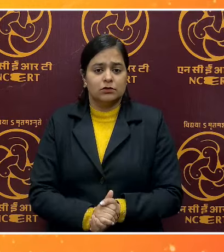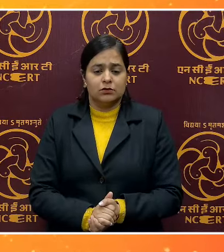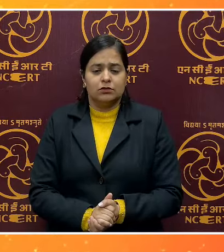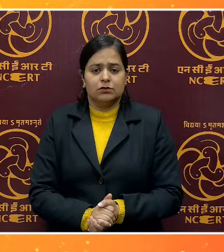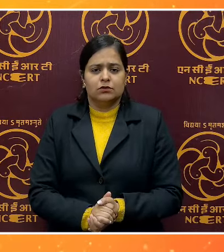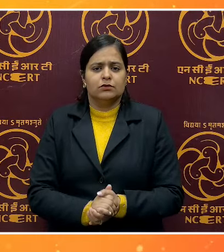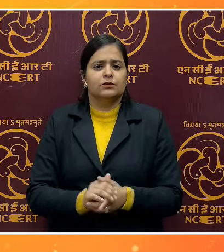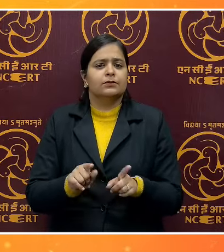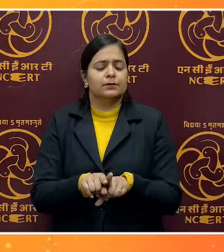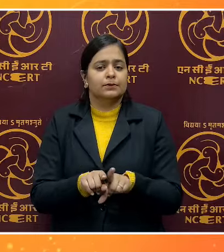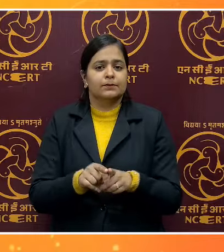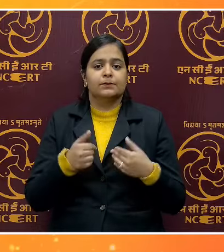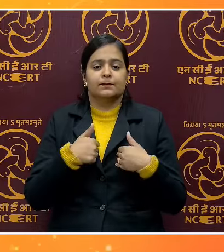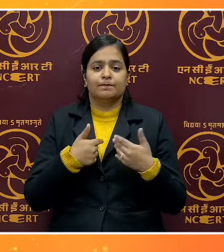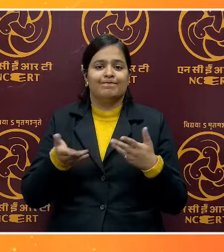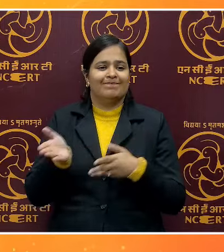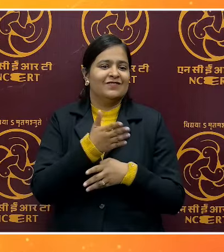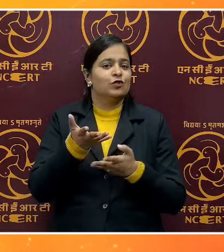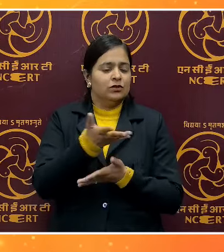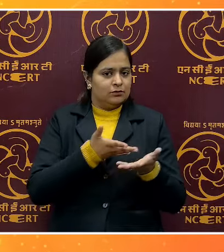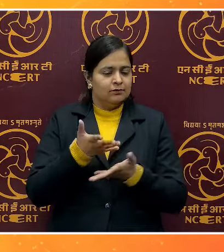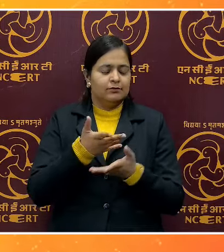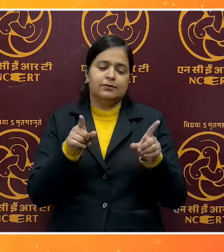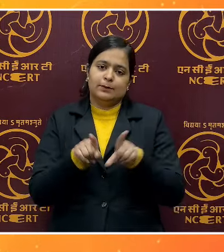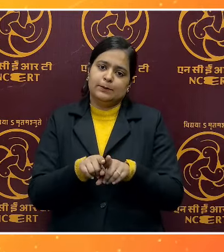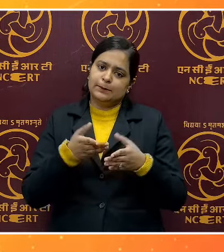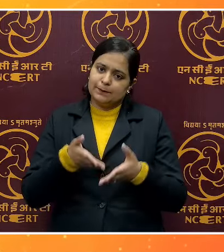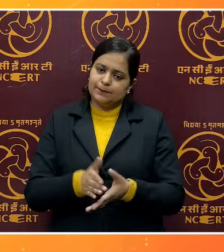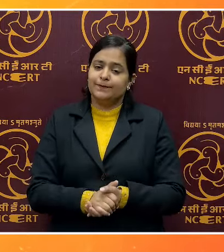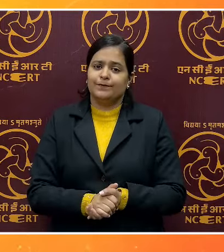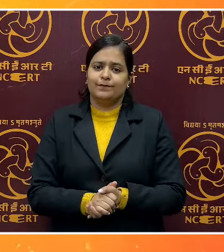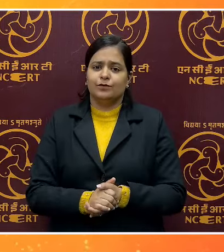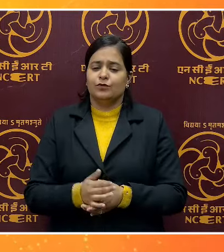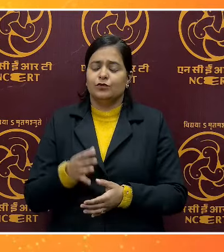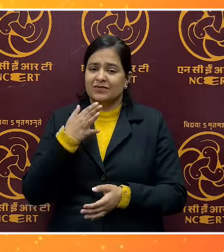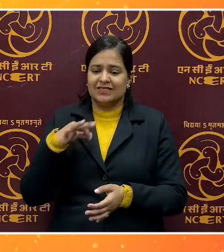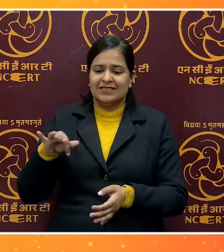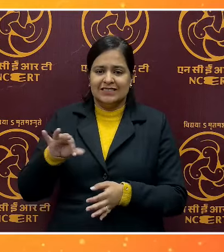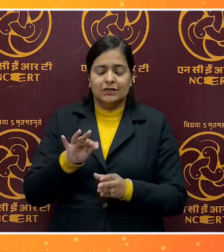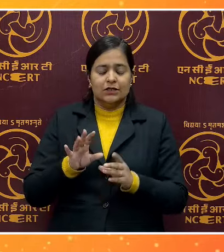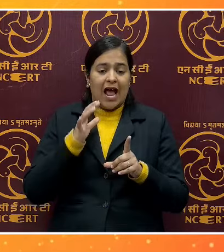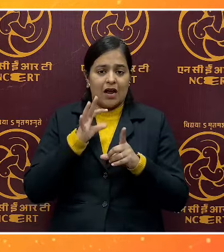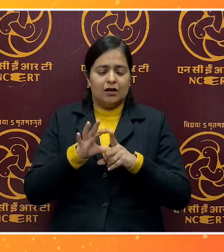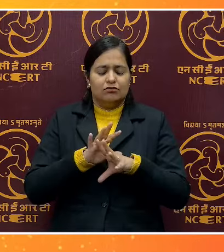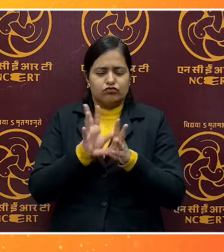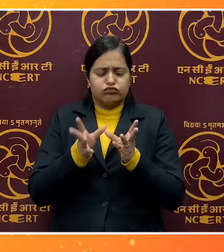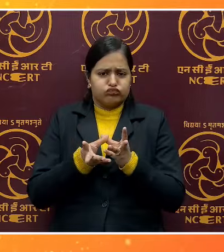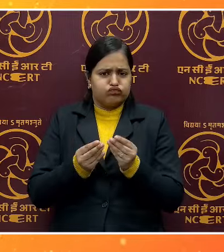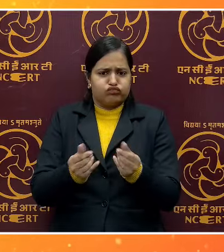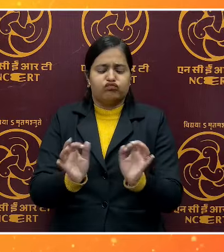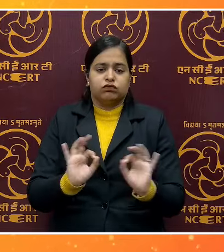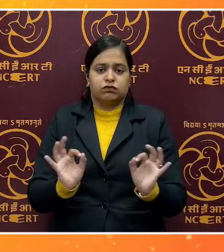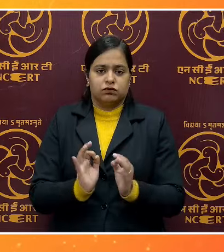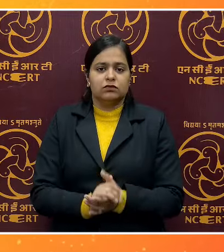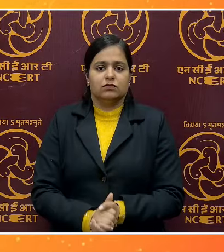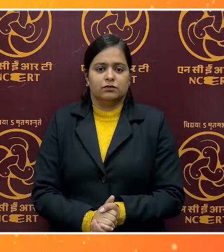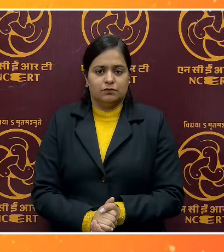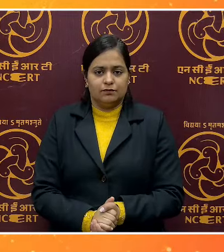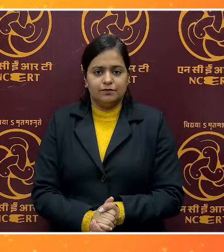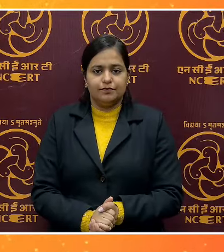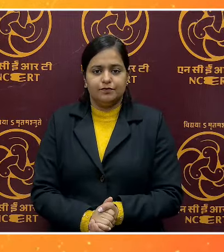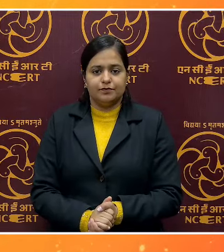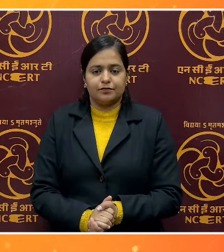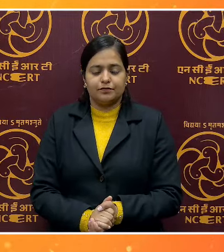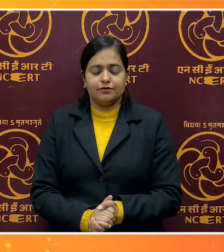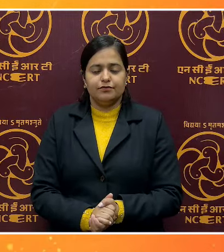we have just discussed right now. They do not lose their identity. FeCN6 is not losing its identity